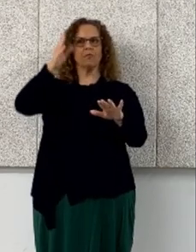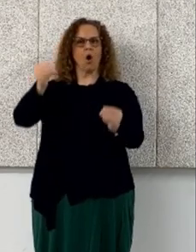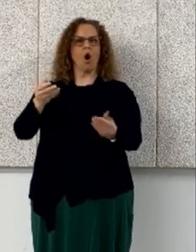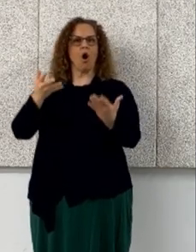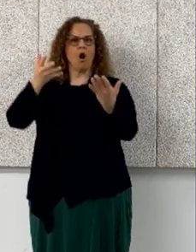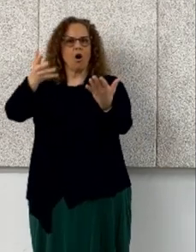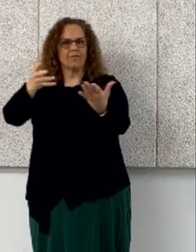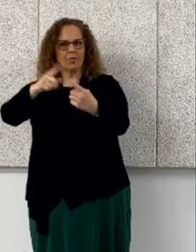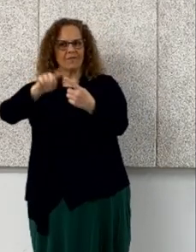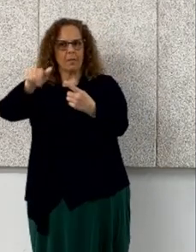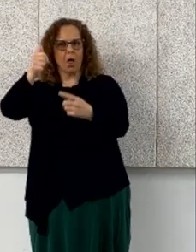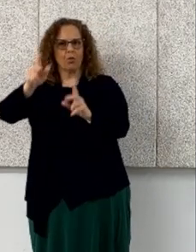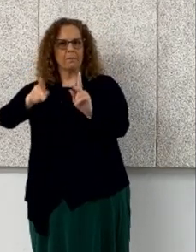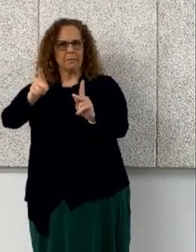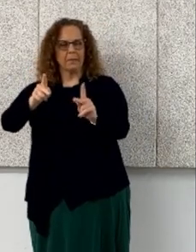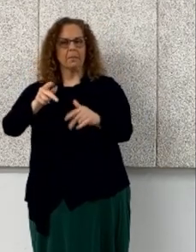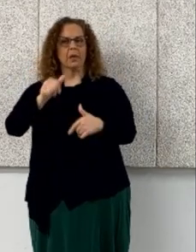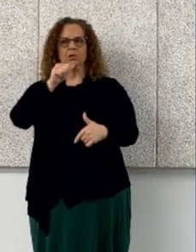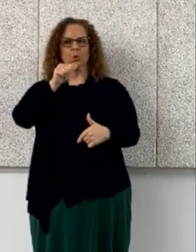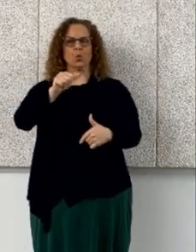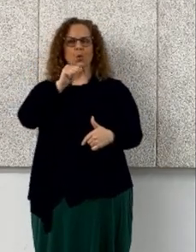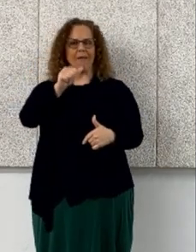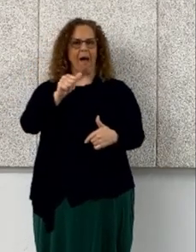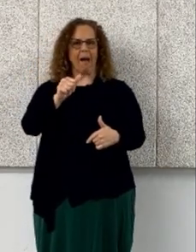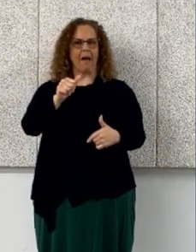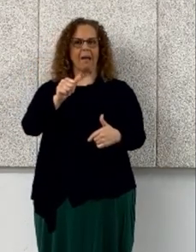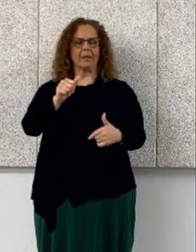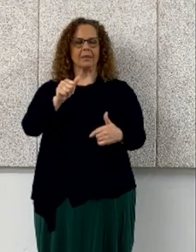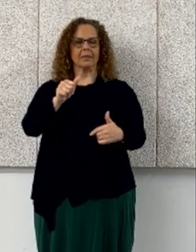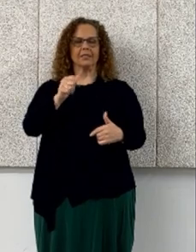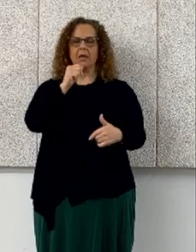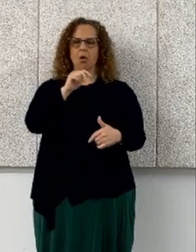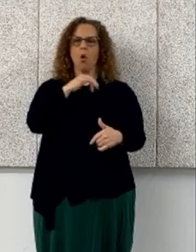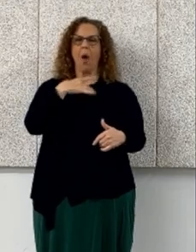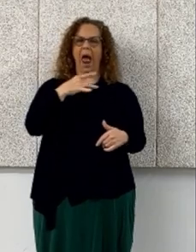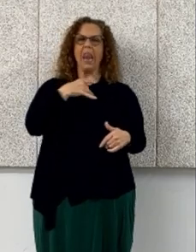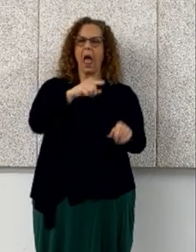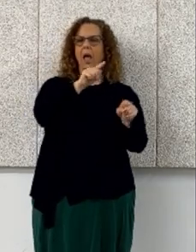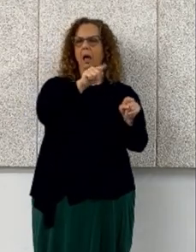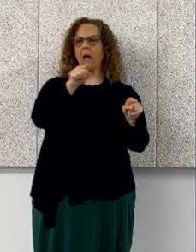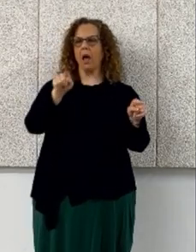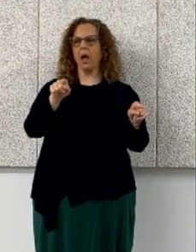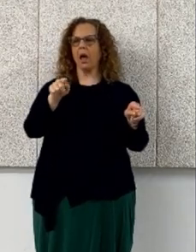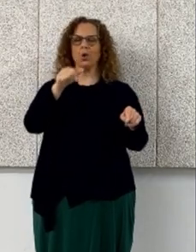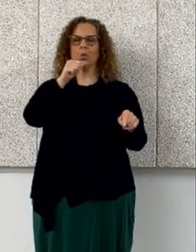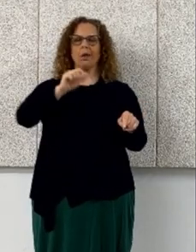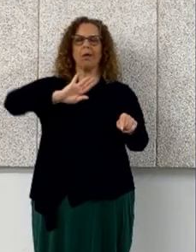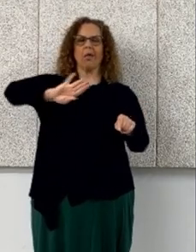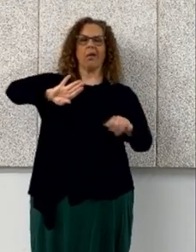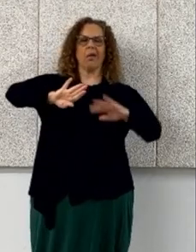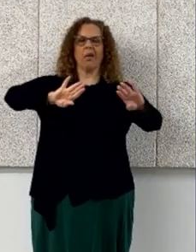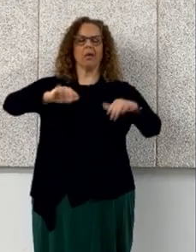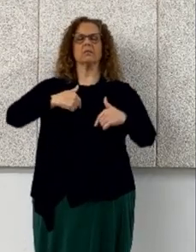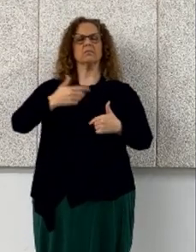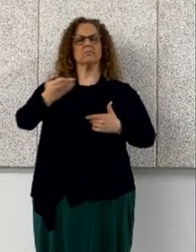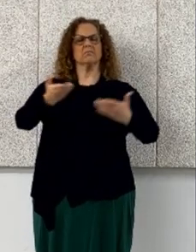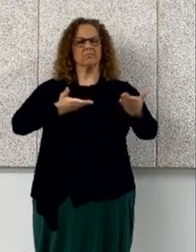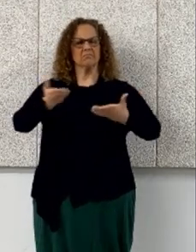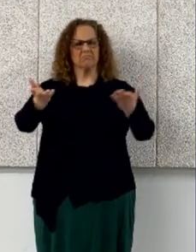that you're not just looking to say, I'd like everyone's opinion, and then you don't really want it, and it's not actionable. It's not going to